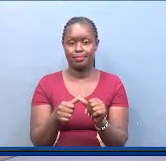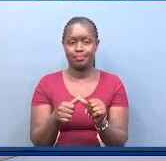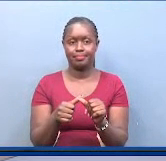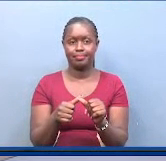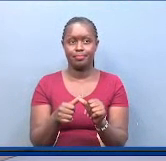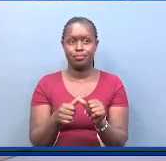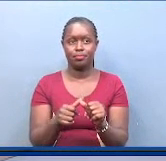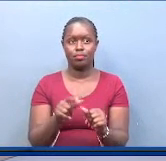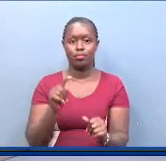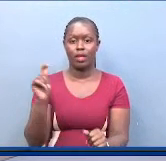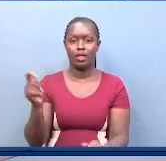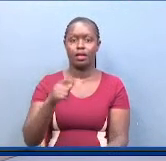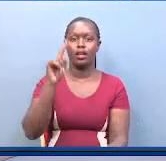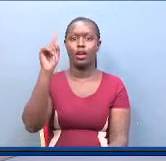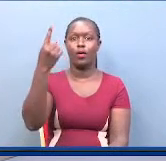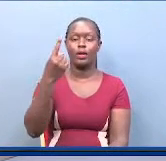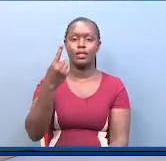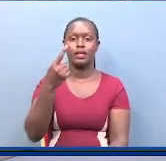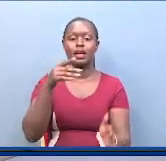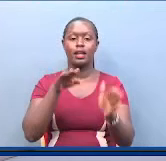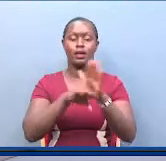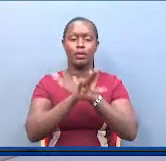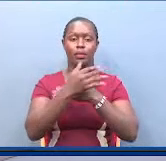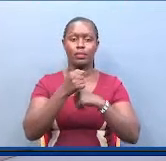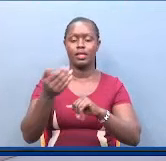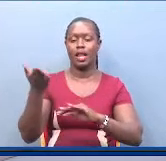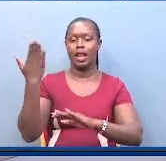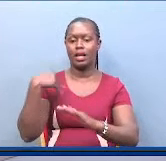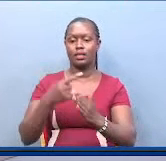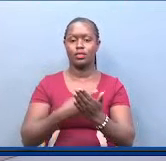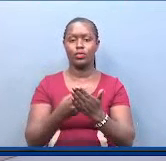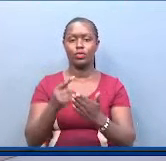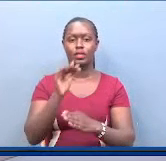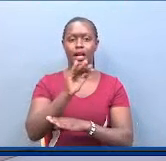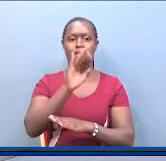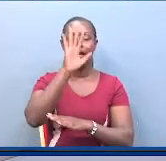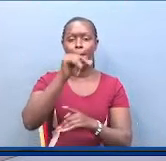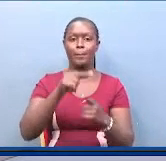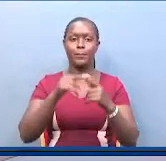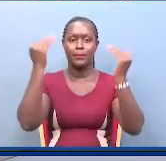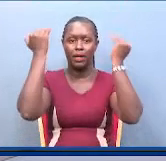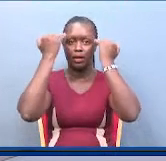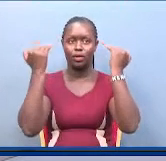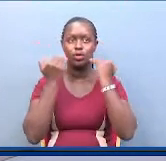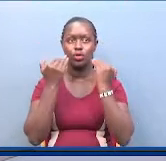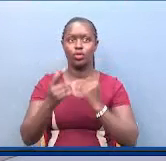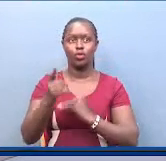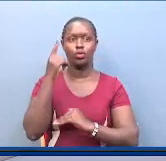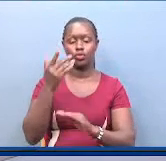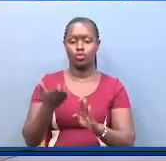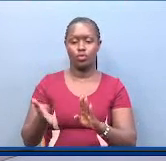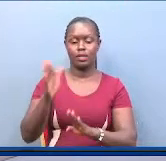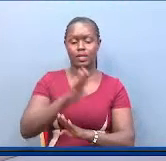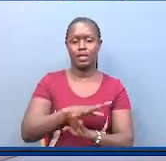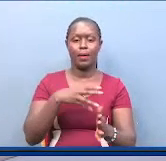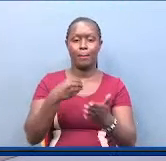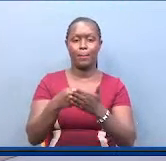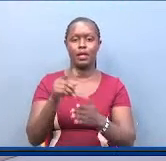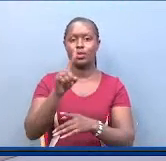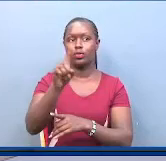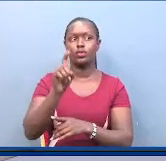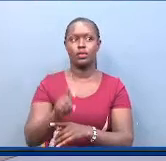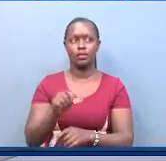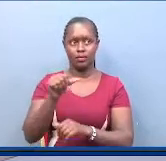the Kenya Kwanza running mate, mm-hmm, who last week was asked by a court of law to return monies